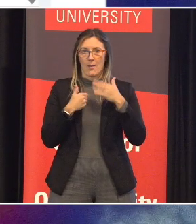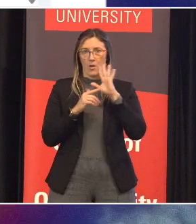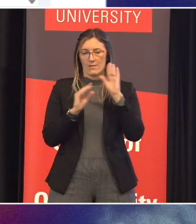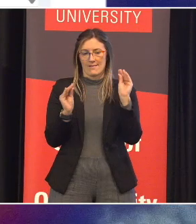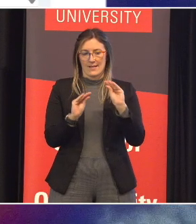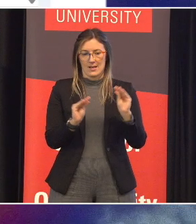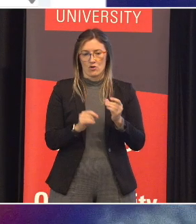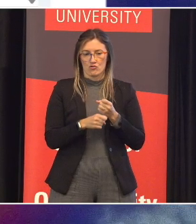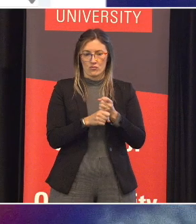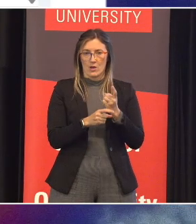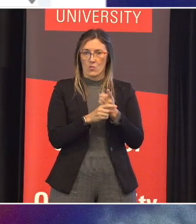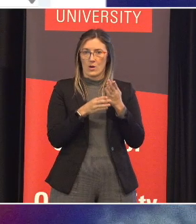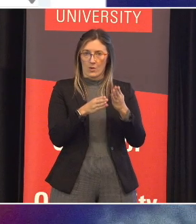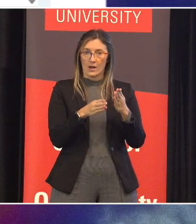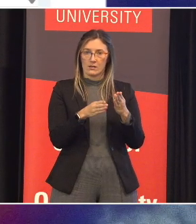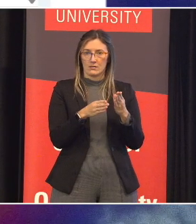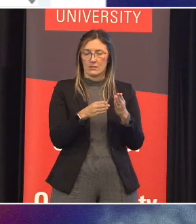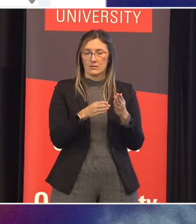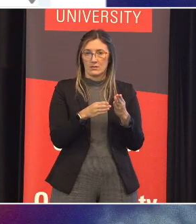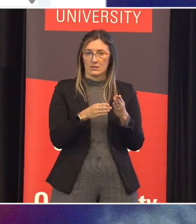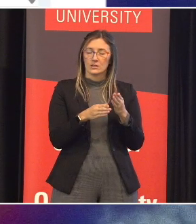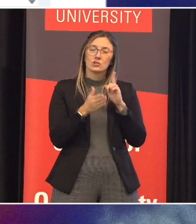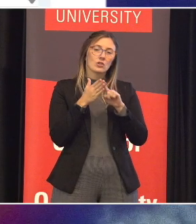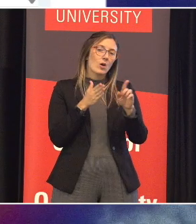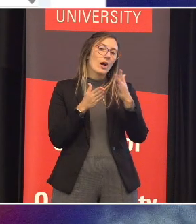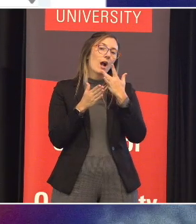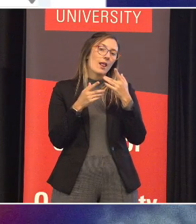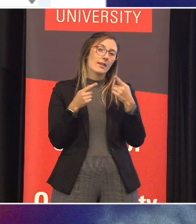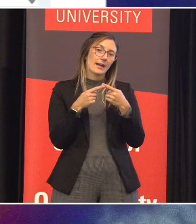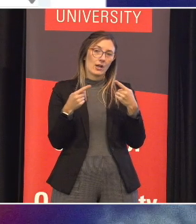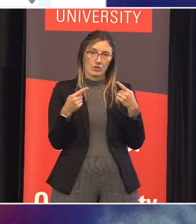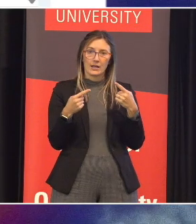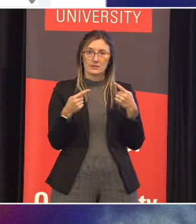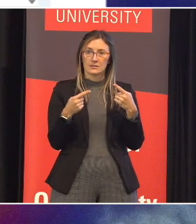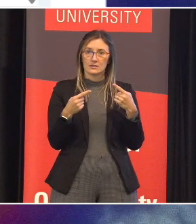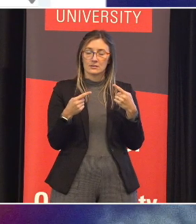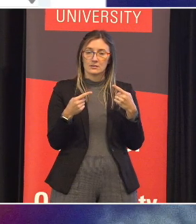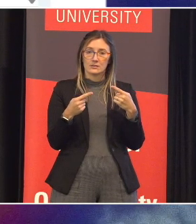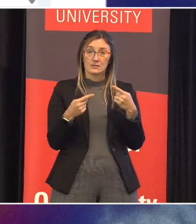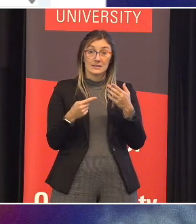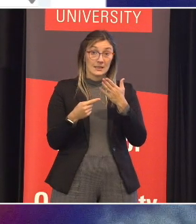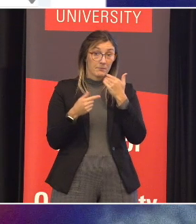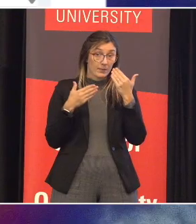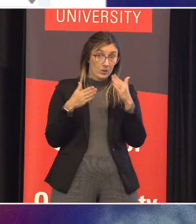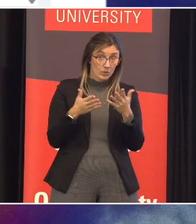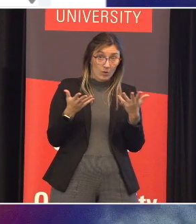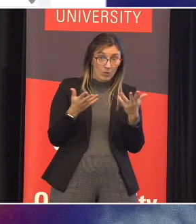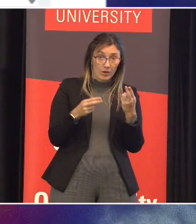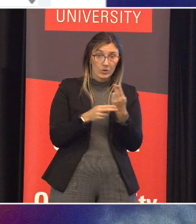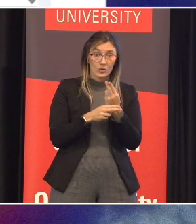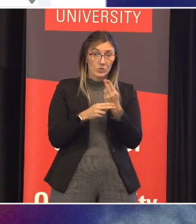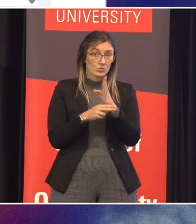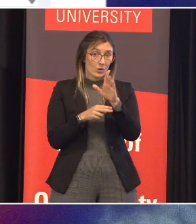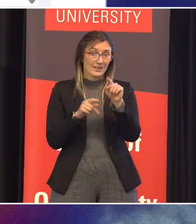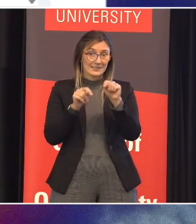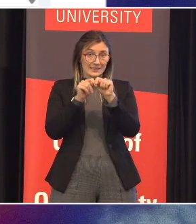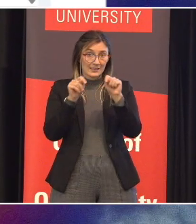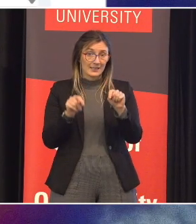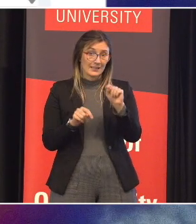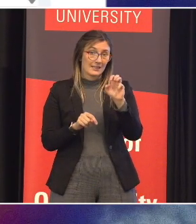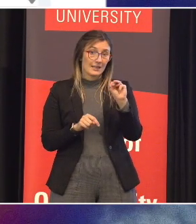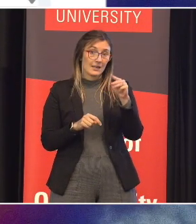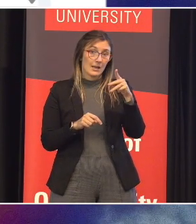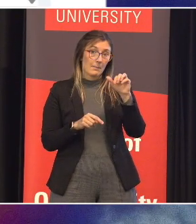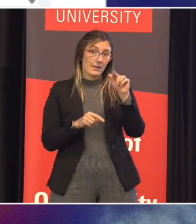You're going to check your color contrast. The biggest way to do that is use the templates the tool has given you. Most of your templates are